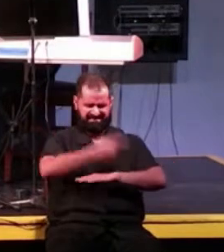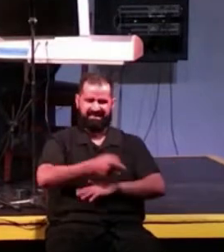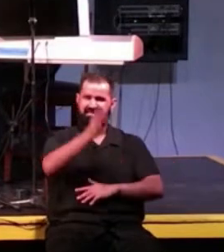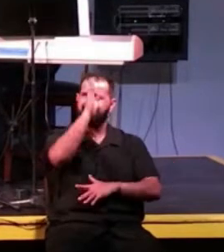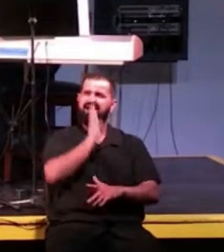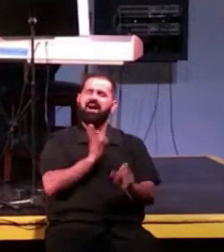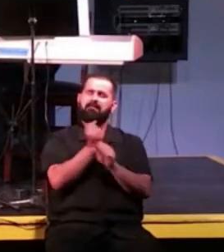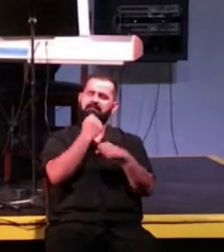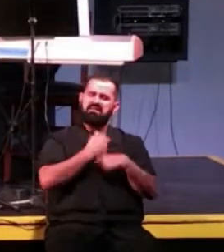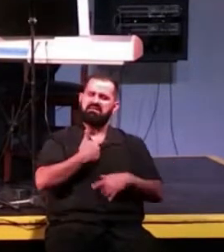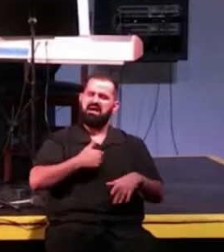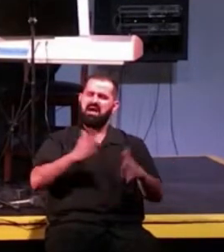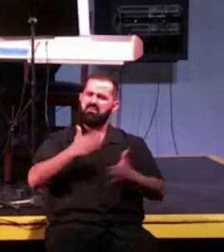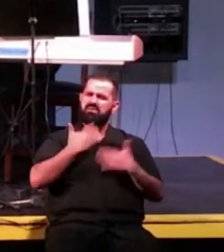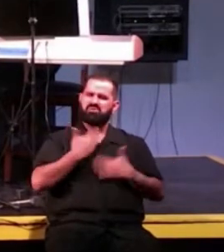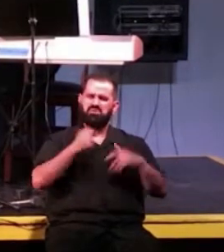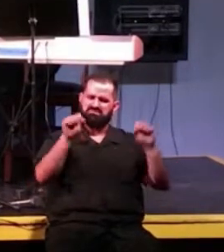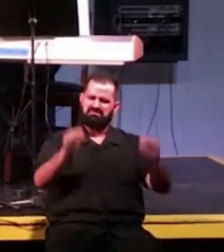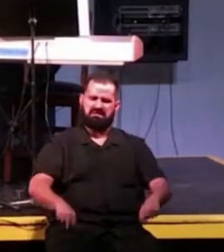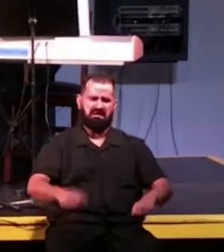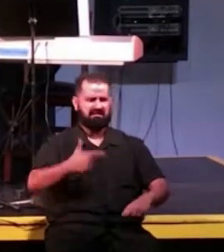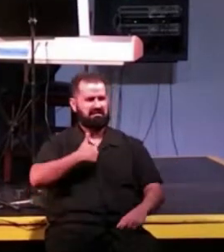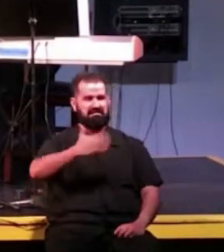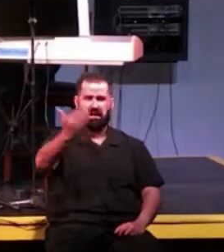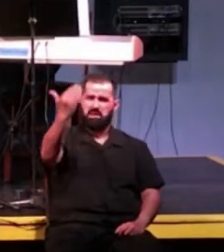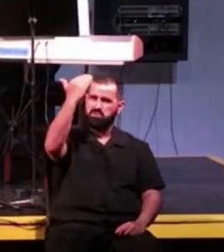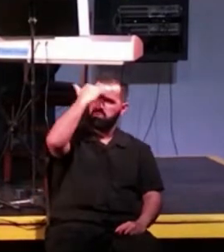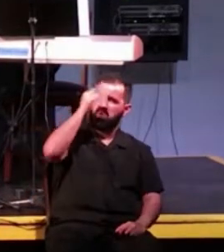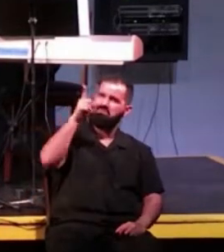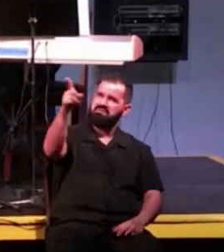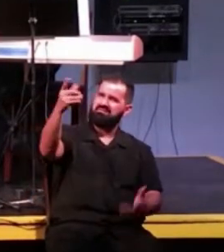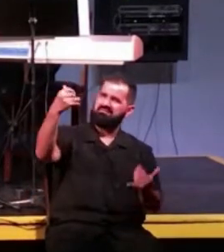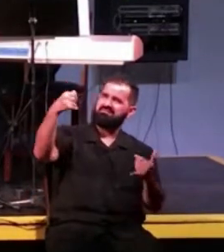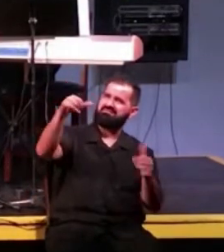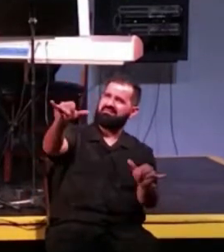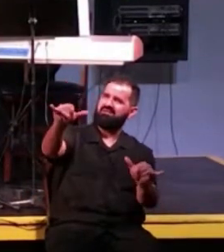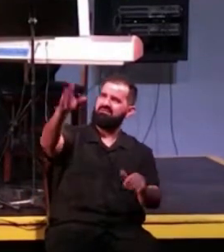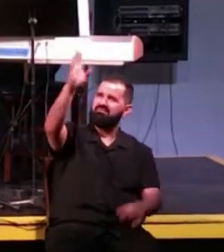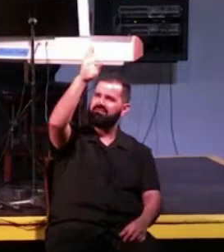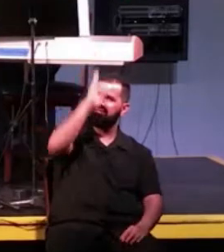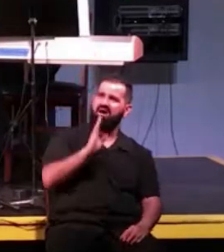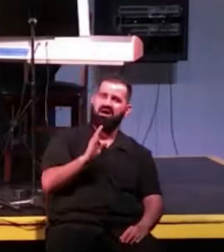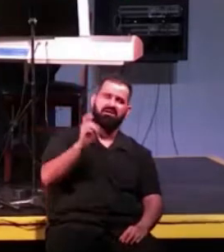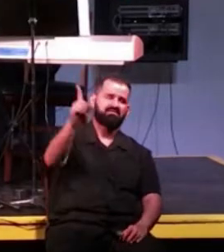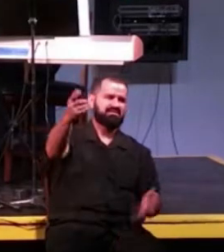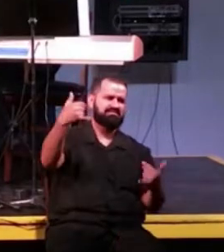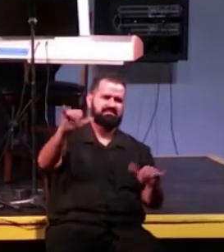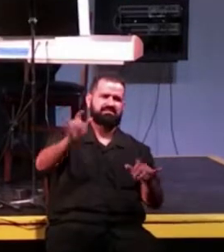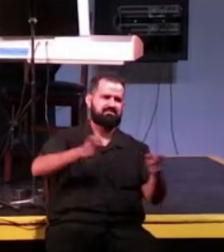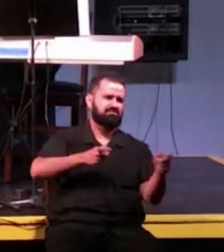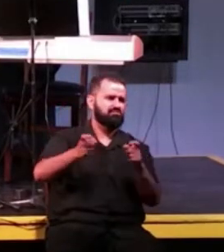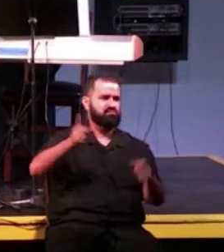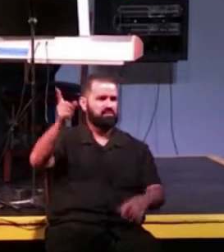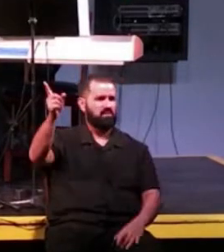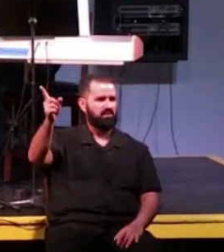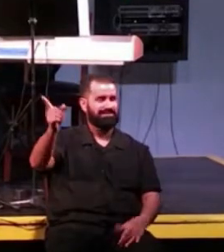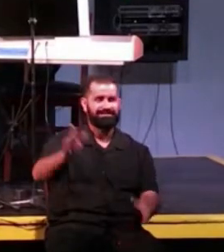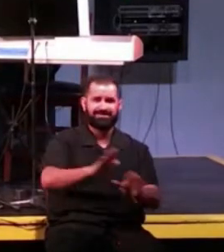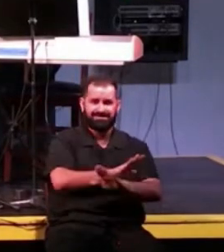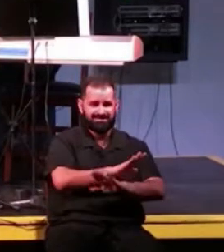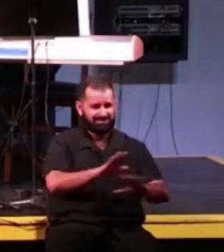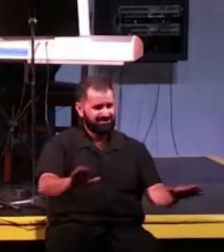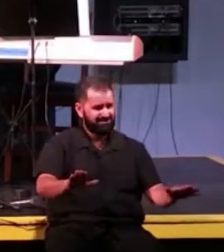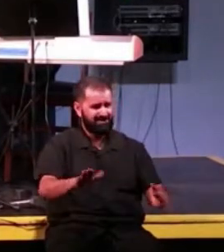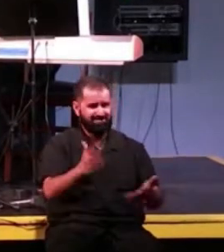can rejoice because I know God is still God. So don't you stop